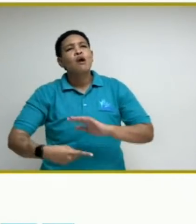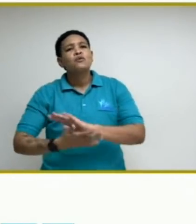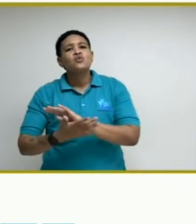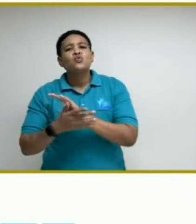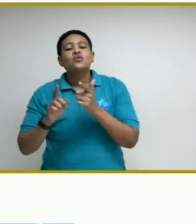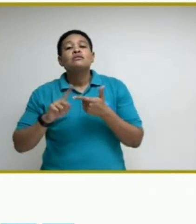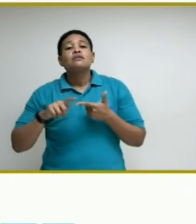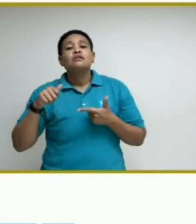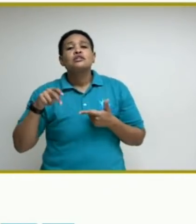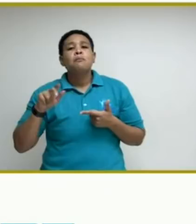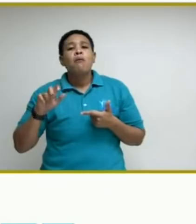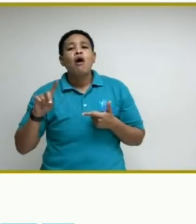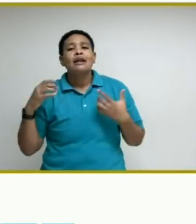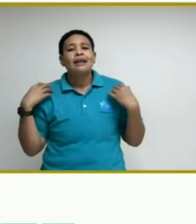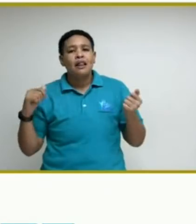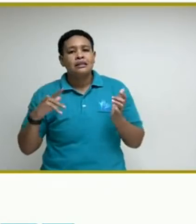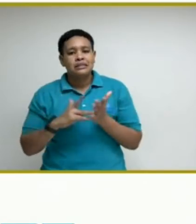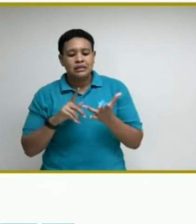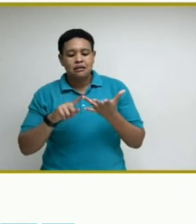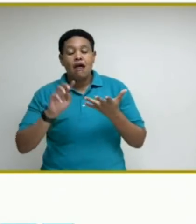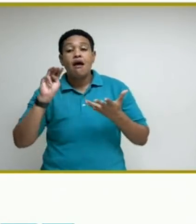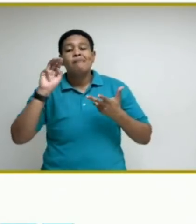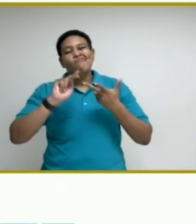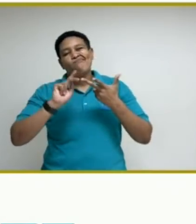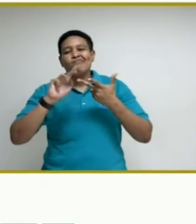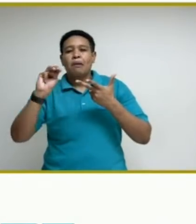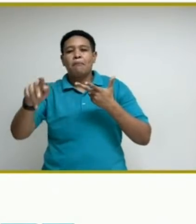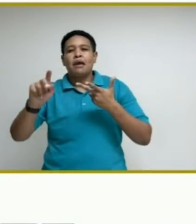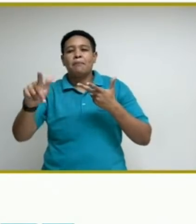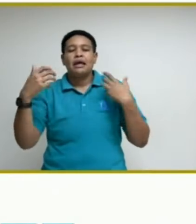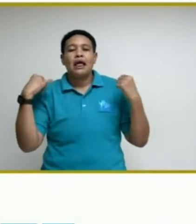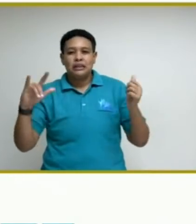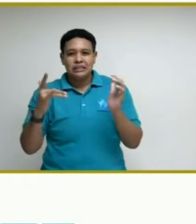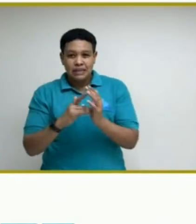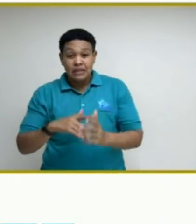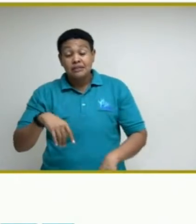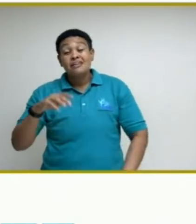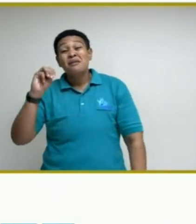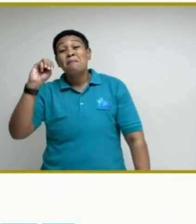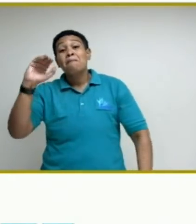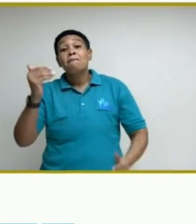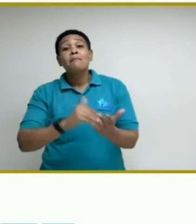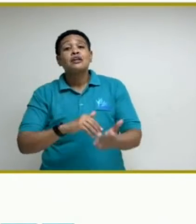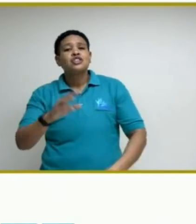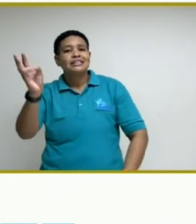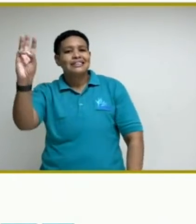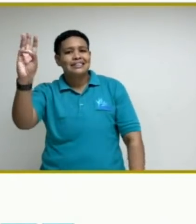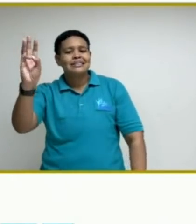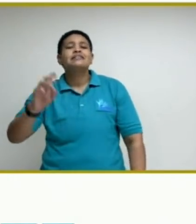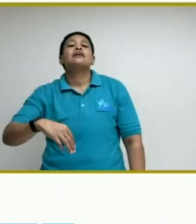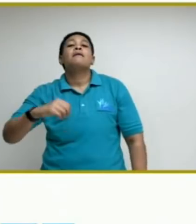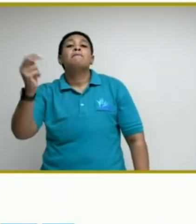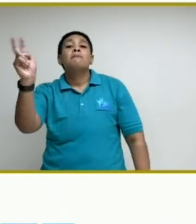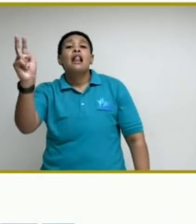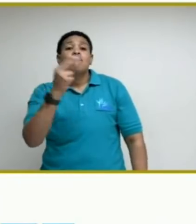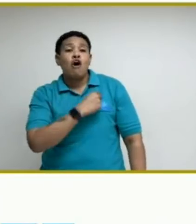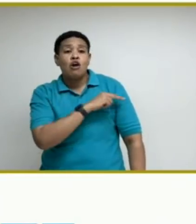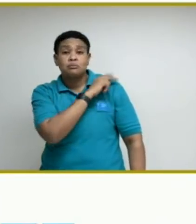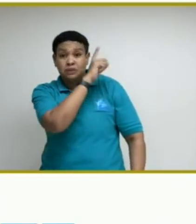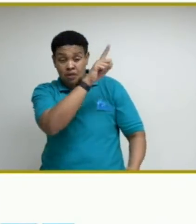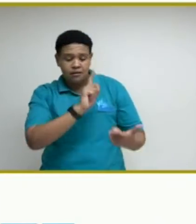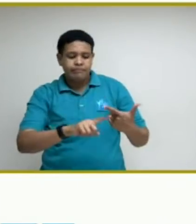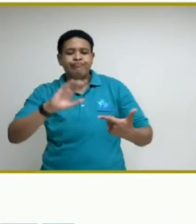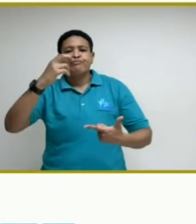Center, and Maypen Health Center. And in Manchester, 6 p.m., Mandeville Regional Hospital and Christiana Health